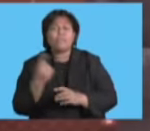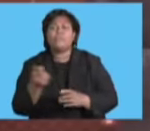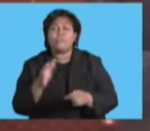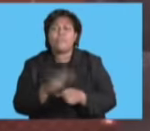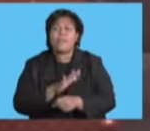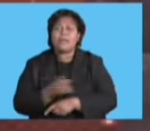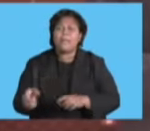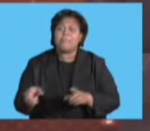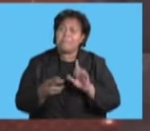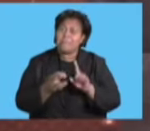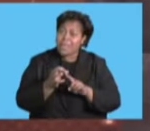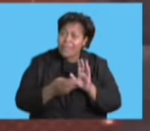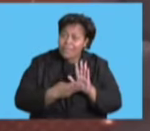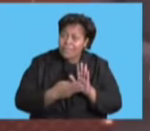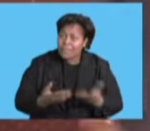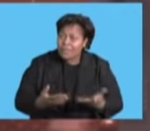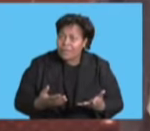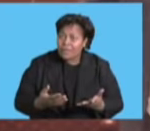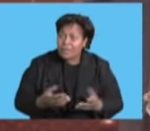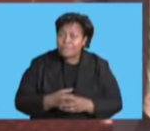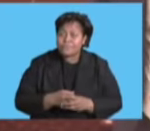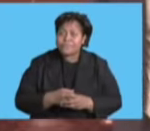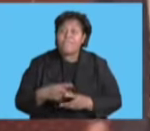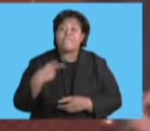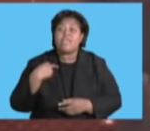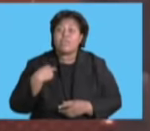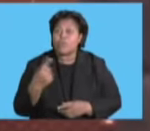Minister. The victim was NFP President